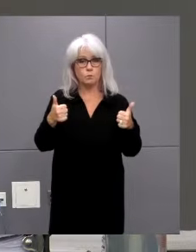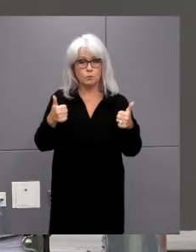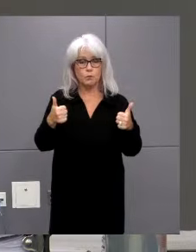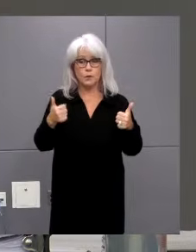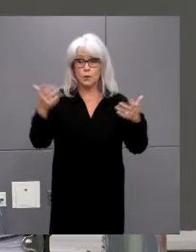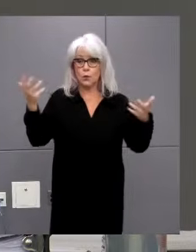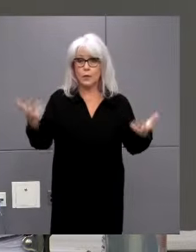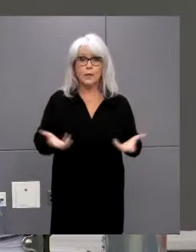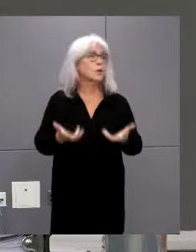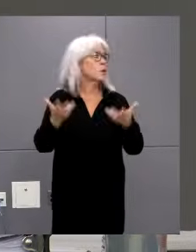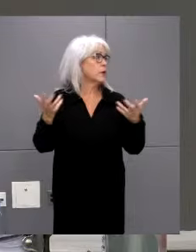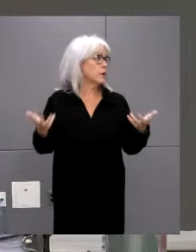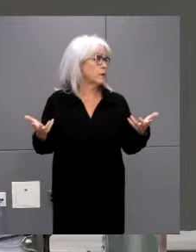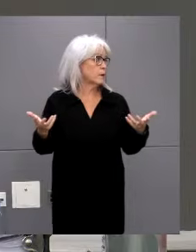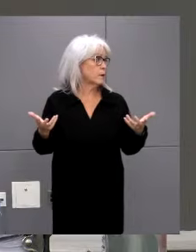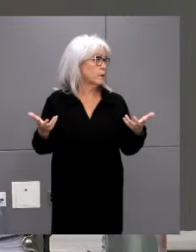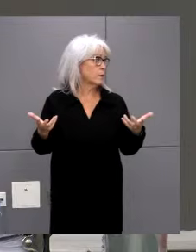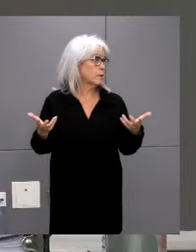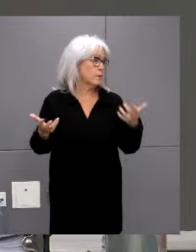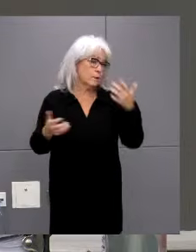here we are.